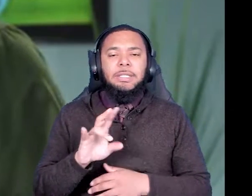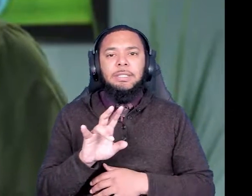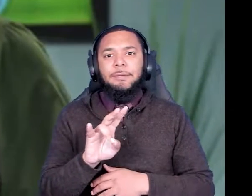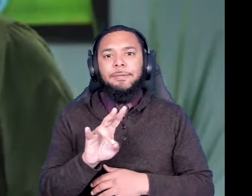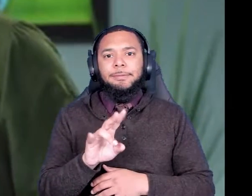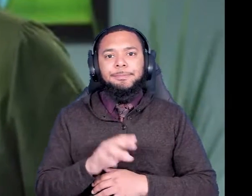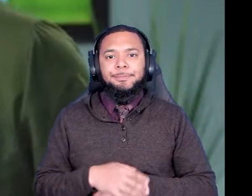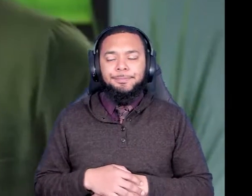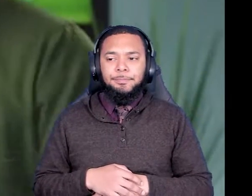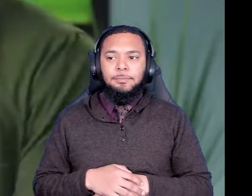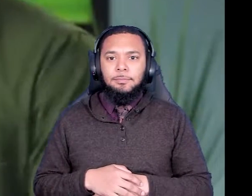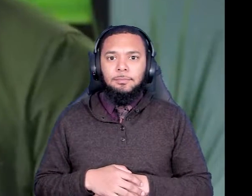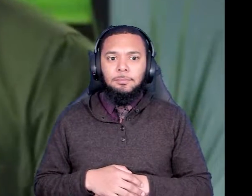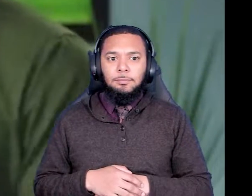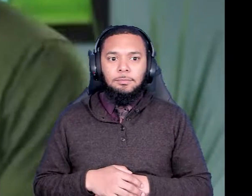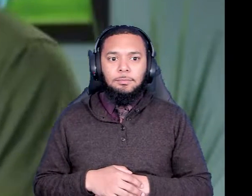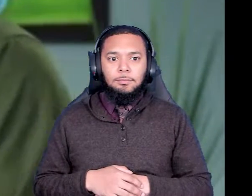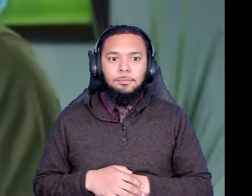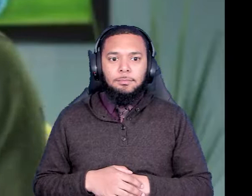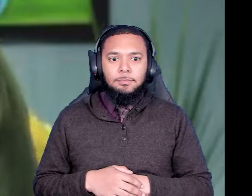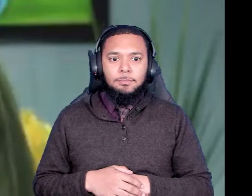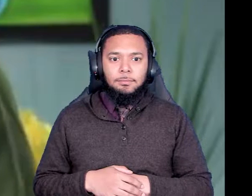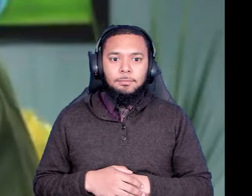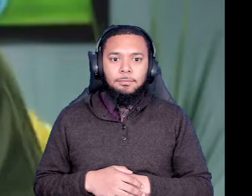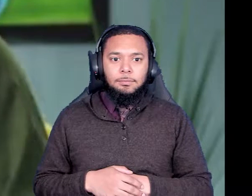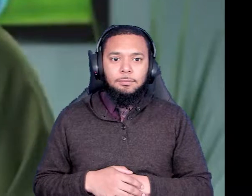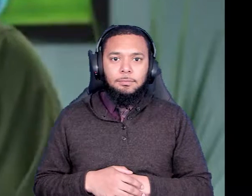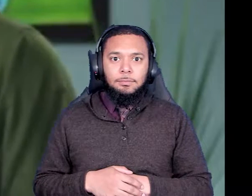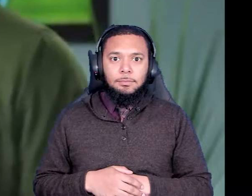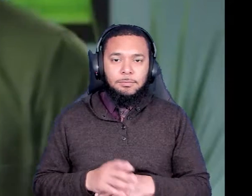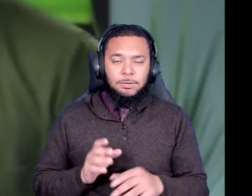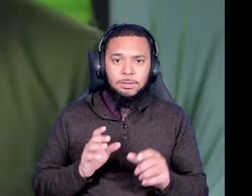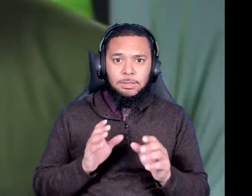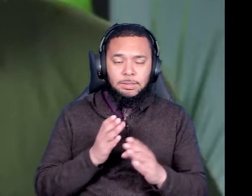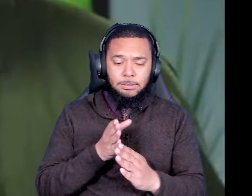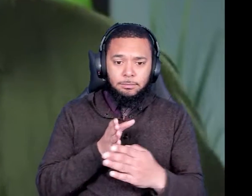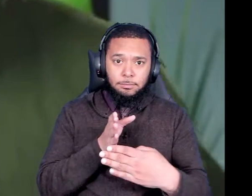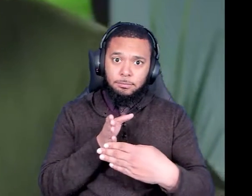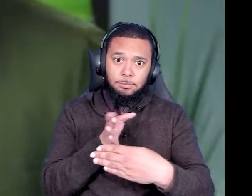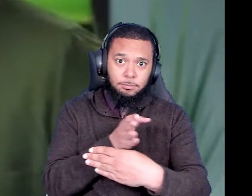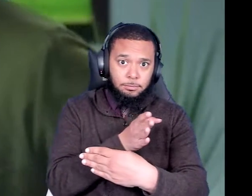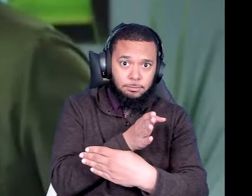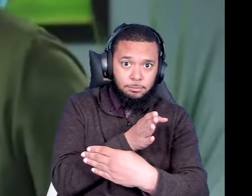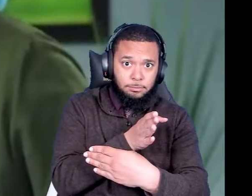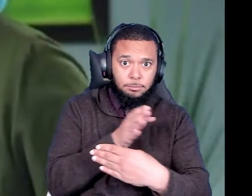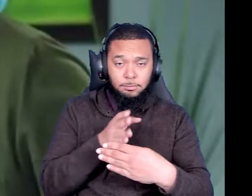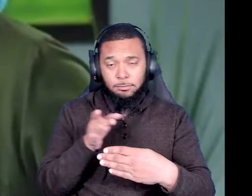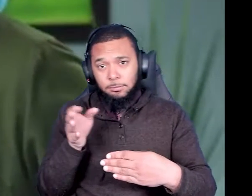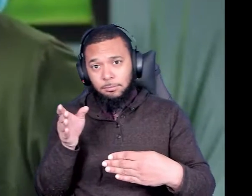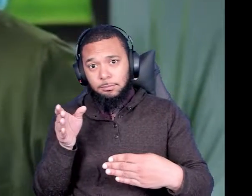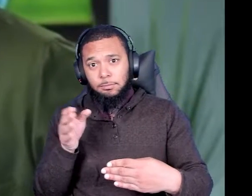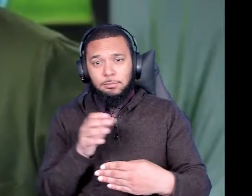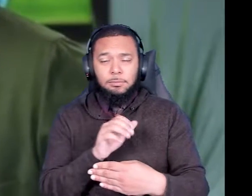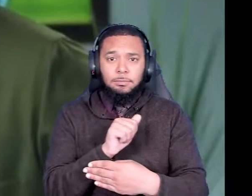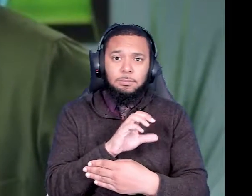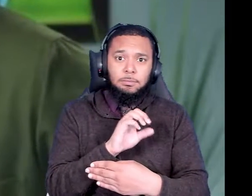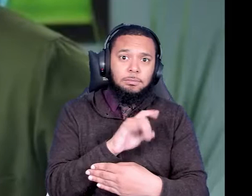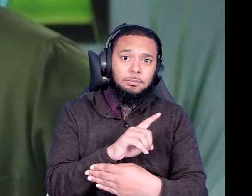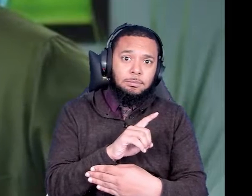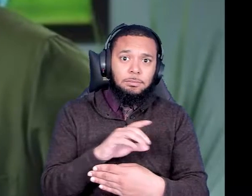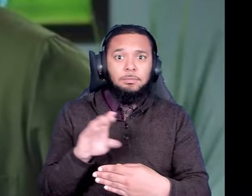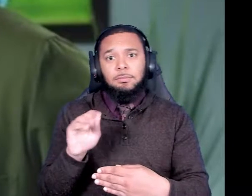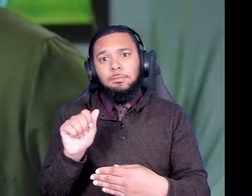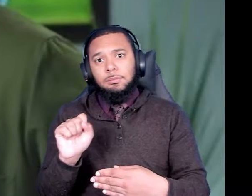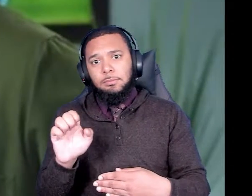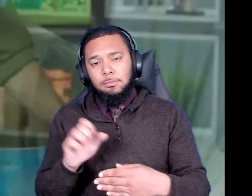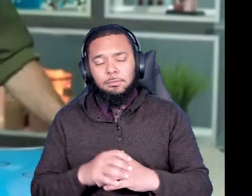what's going to be our most neutral. And then anything on either side of that, like I said, is either going to be a little acidic or a